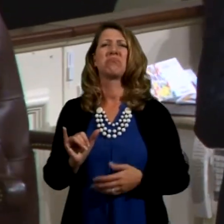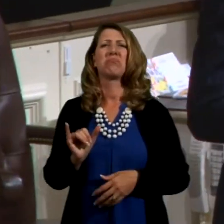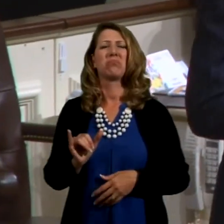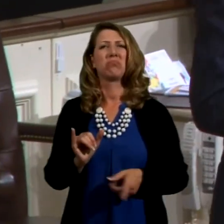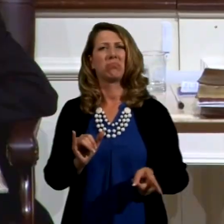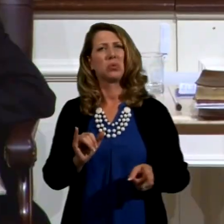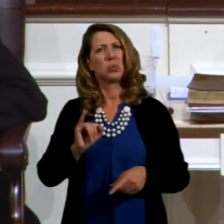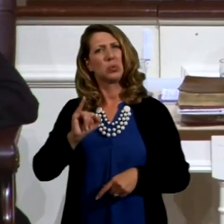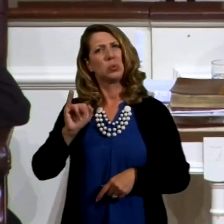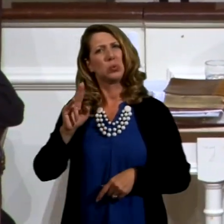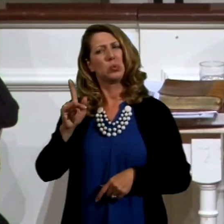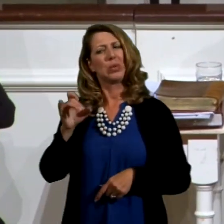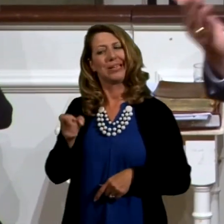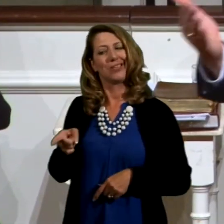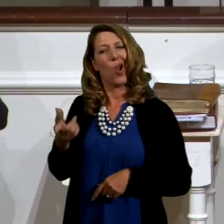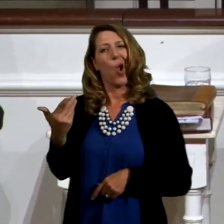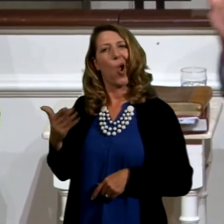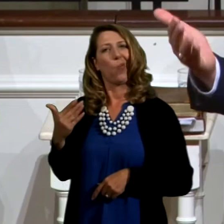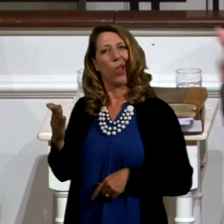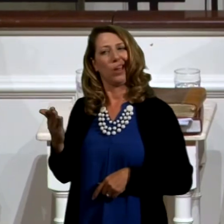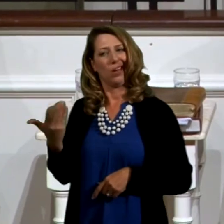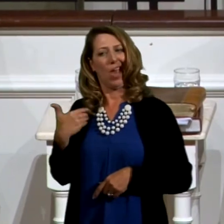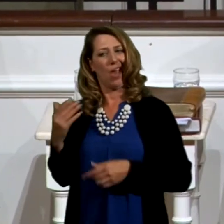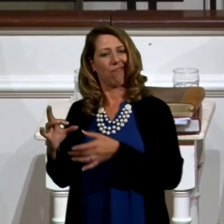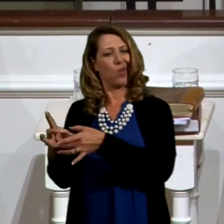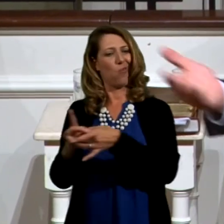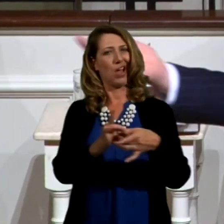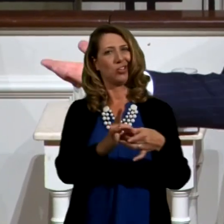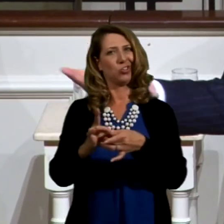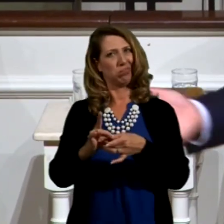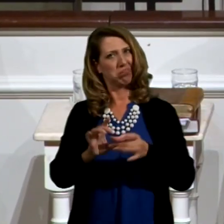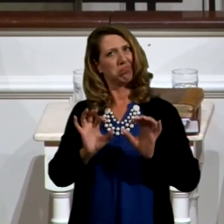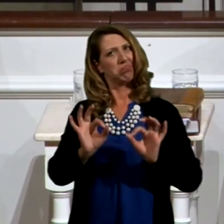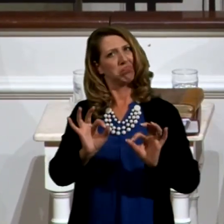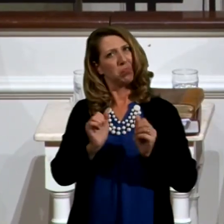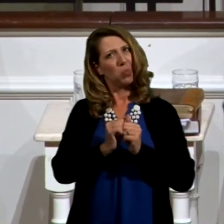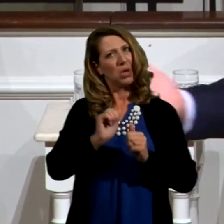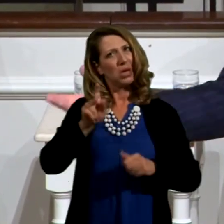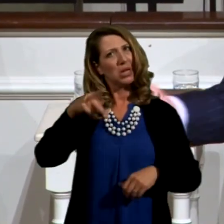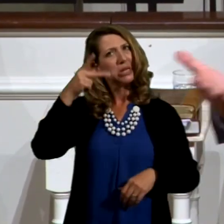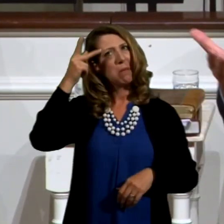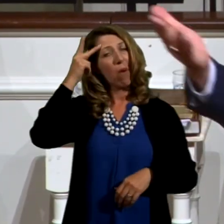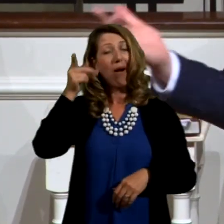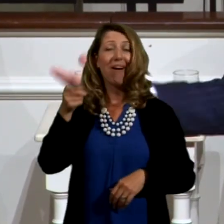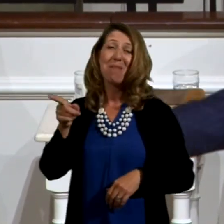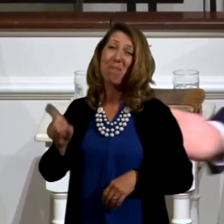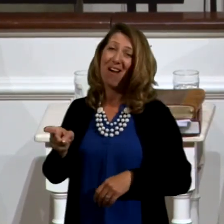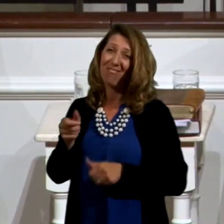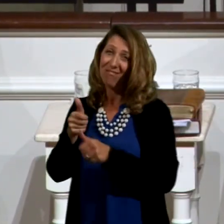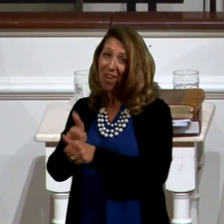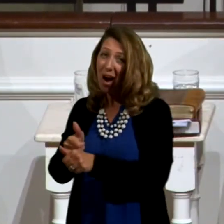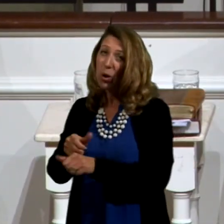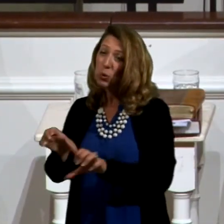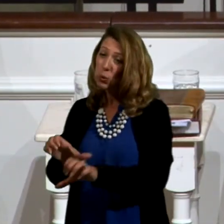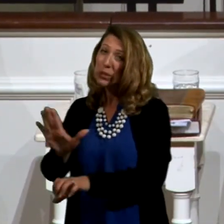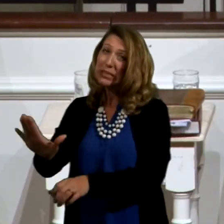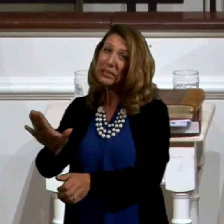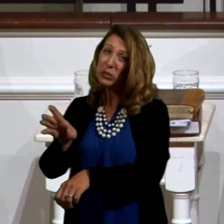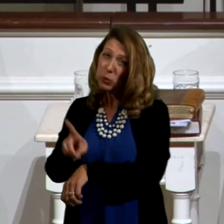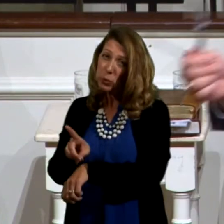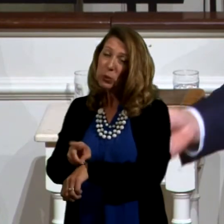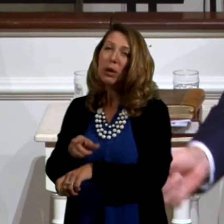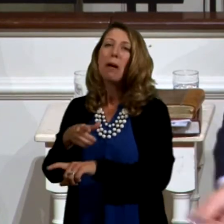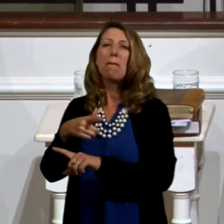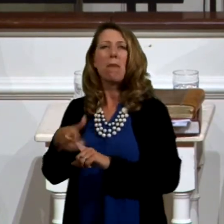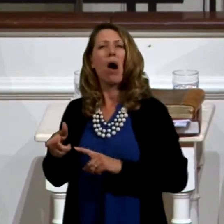guy Julius has built a relationship with Paul. He has to do his job, but he loves him and it seems like he cares for him. And